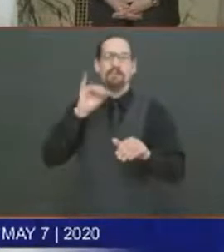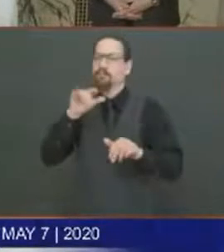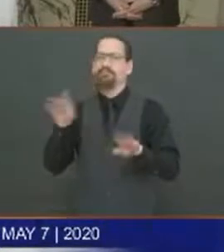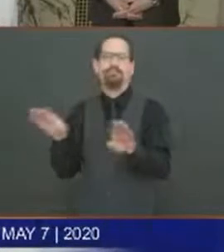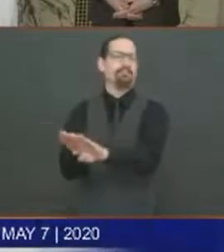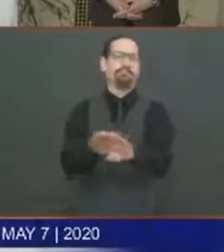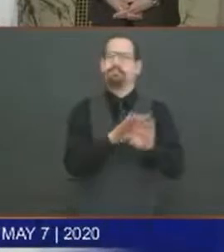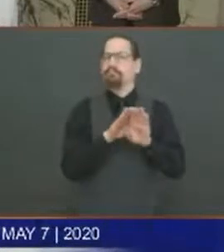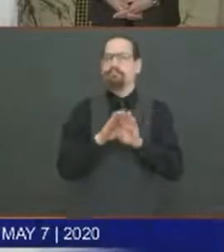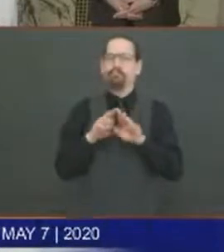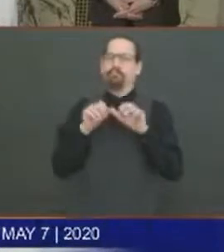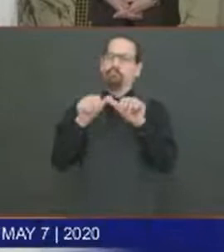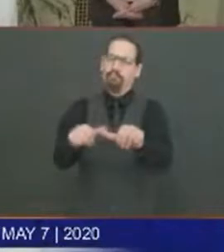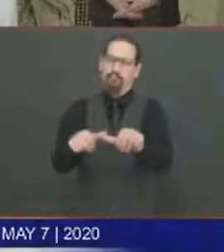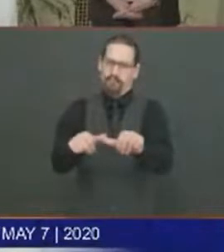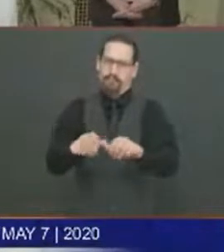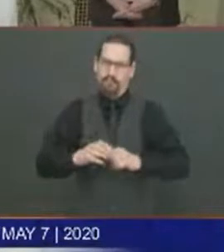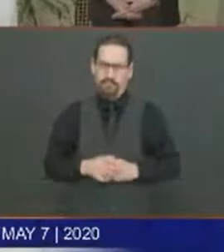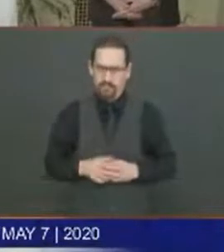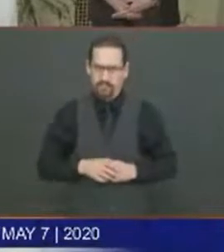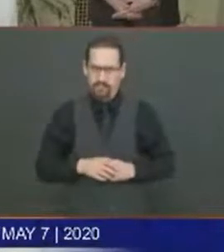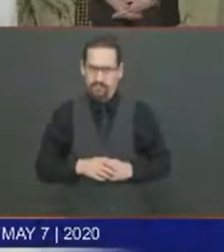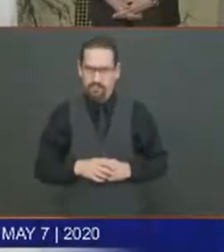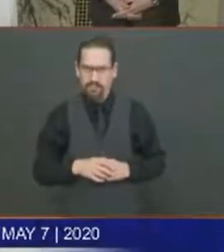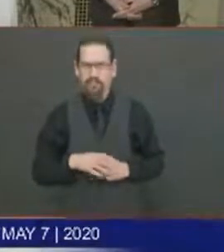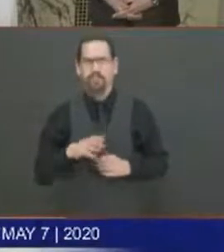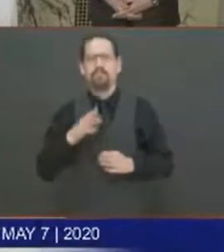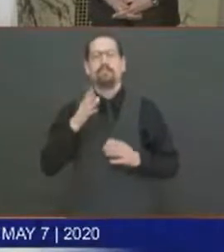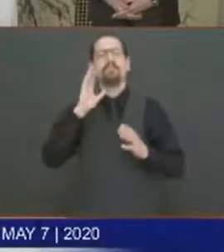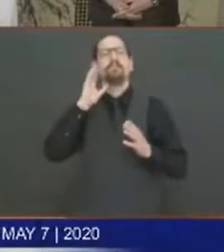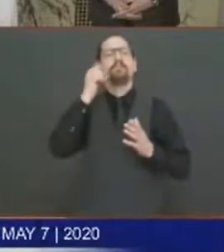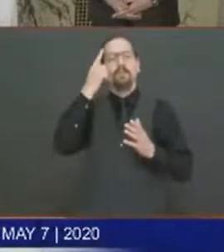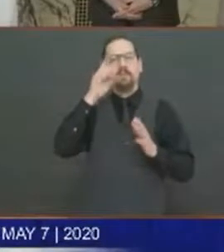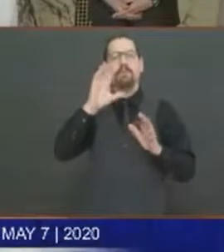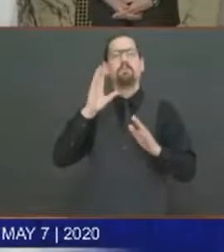We are going to endeavor to put all information on